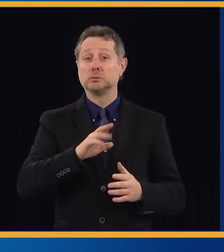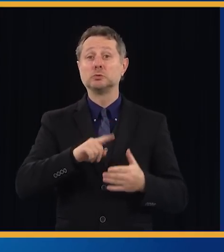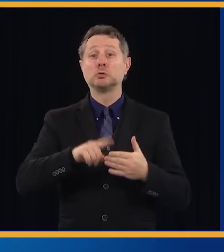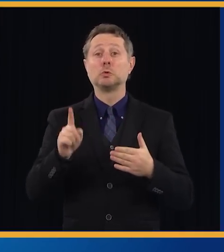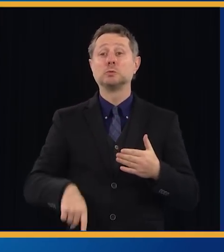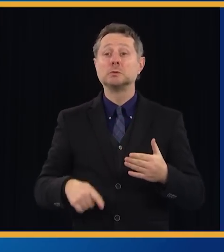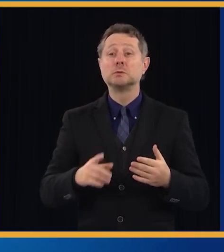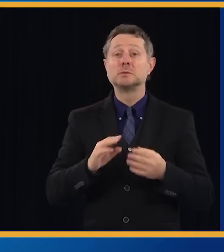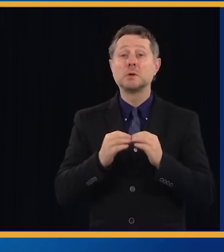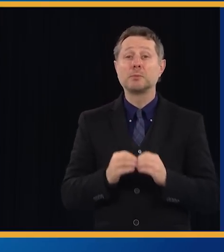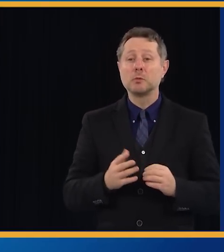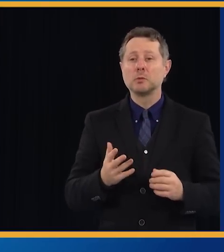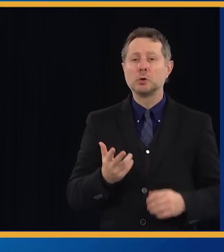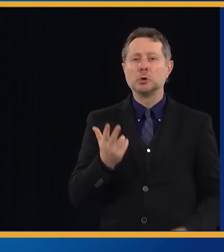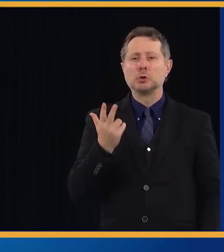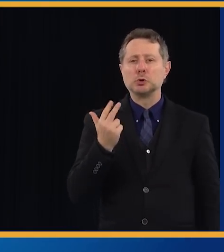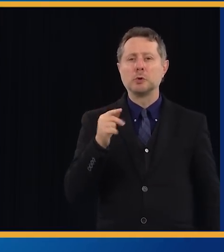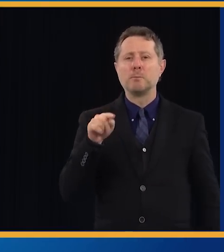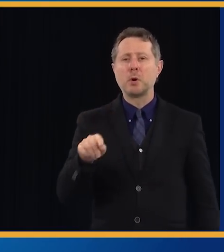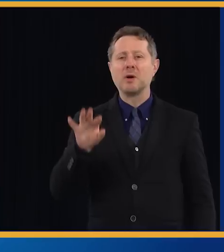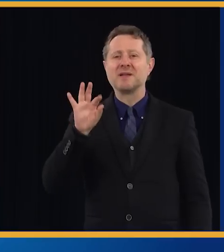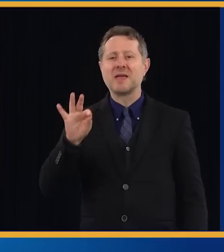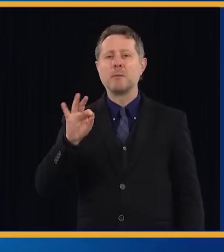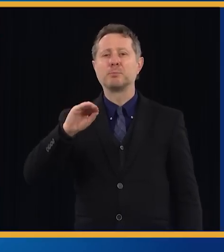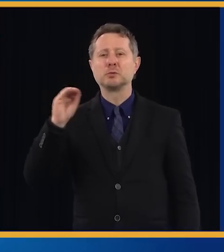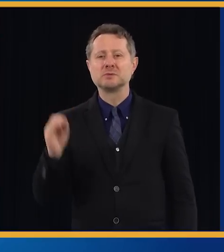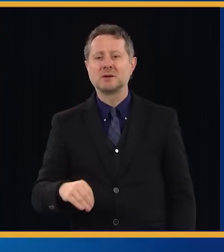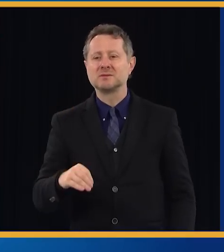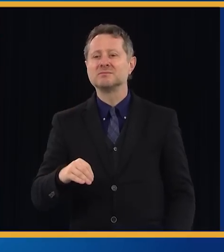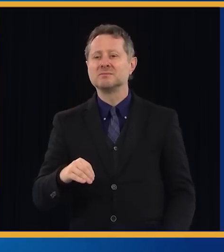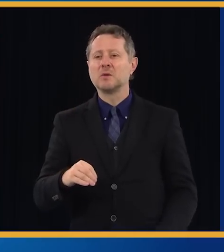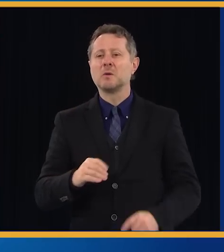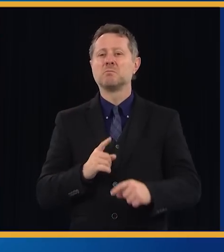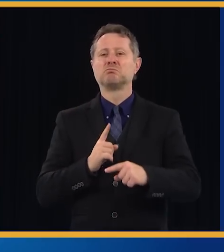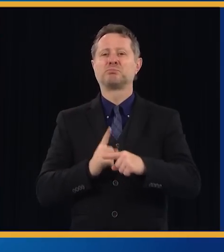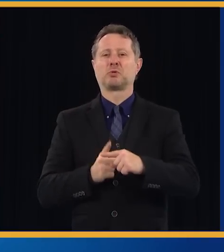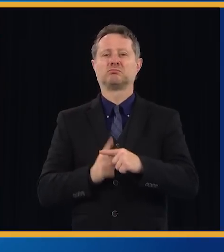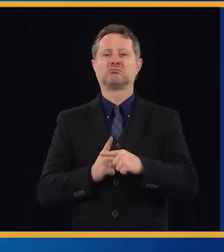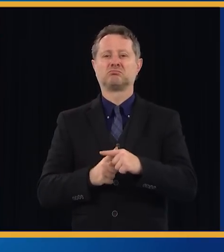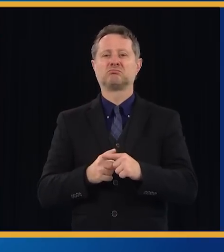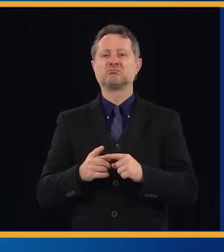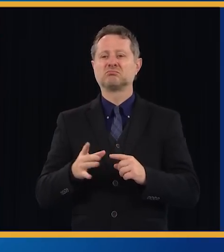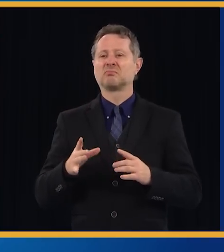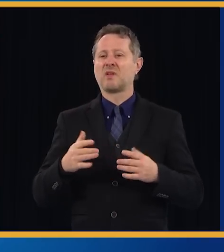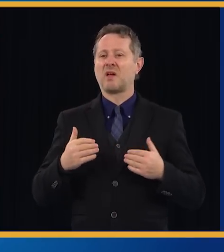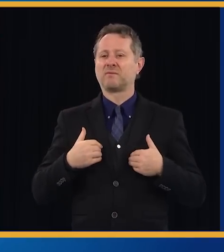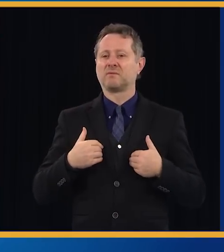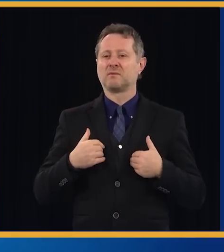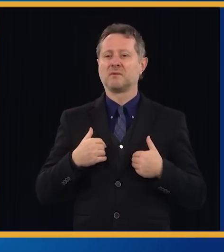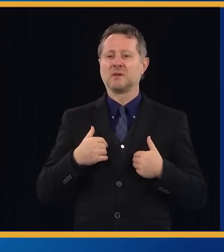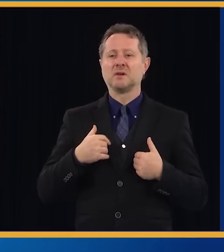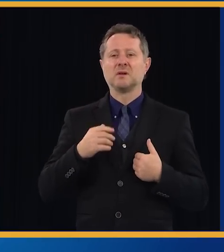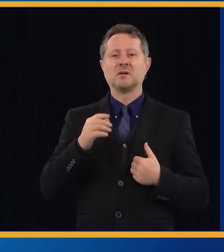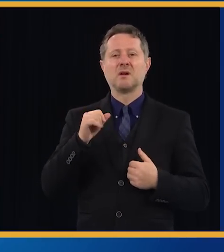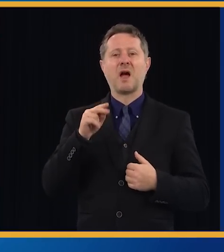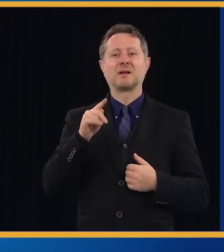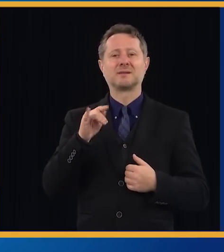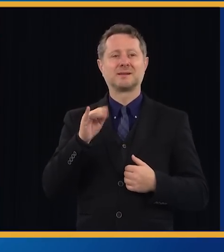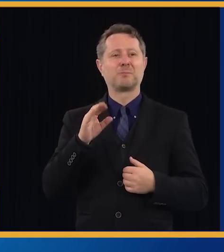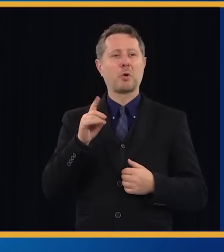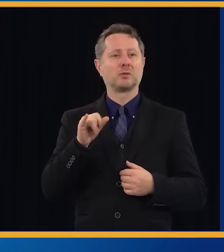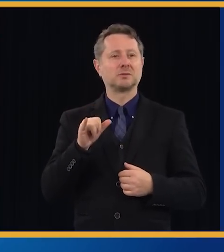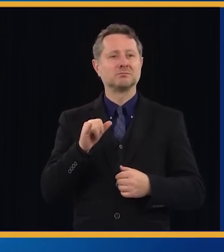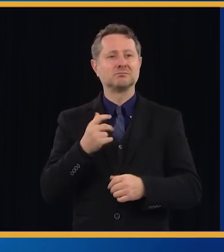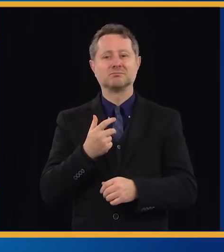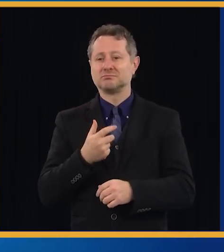is 13.9% tested positive for having the antibodies. What does that mean? It means these